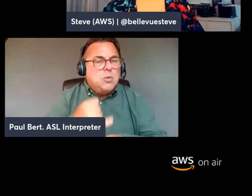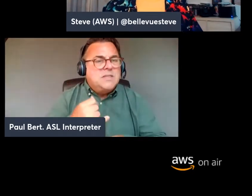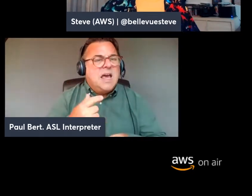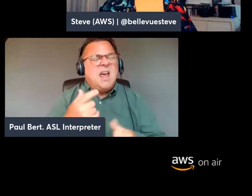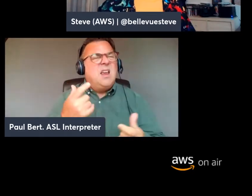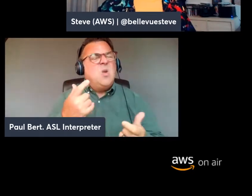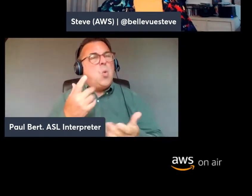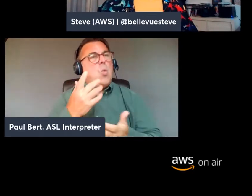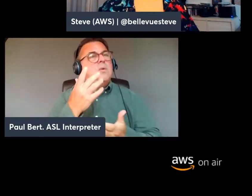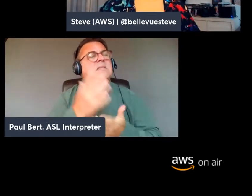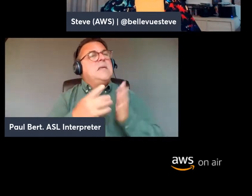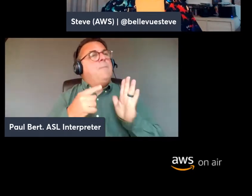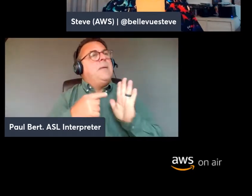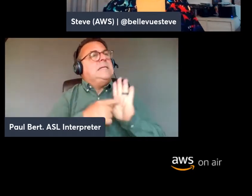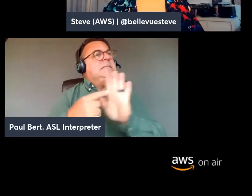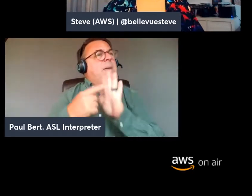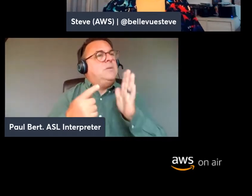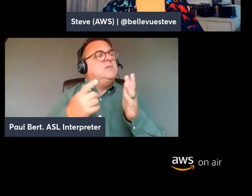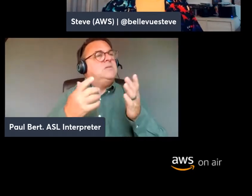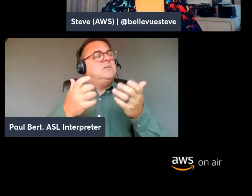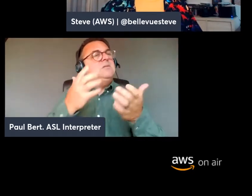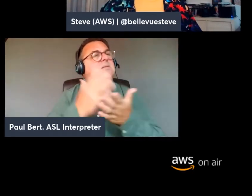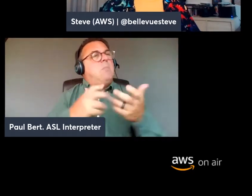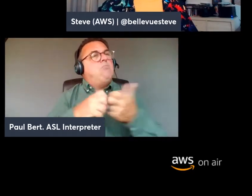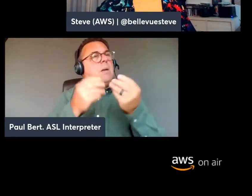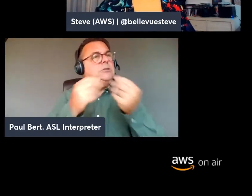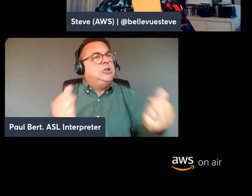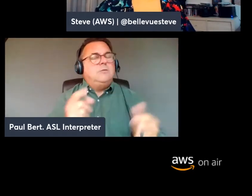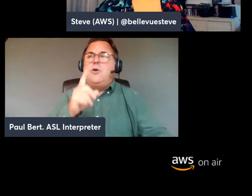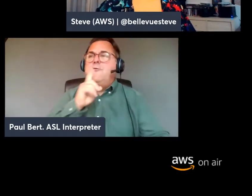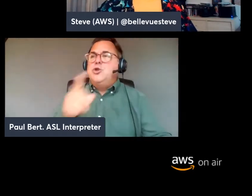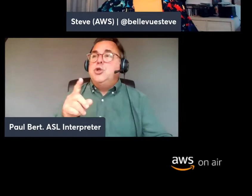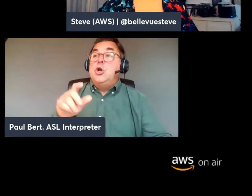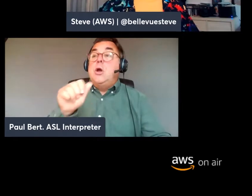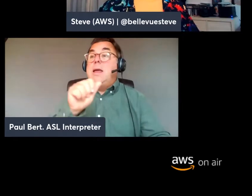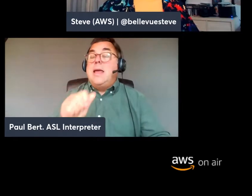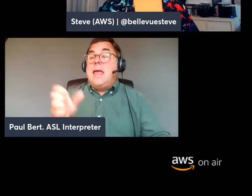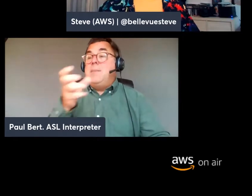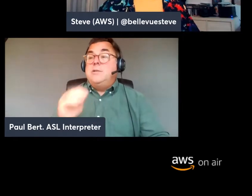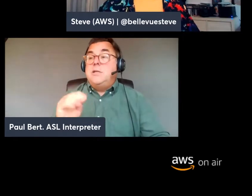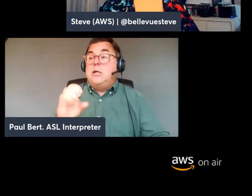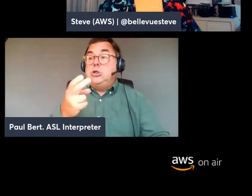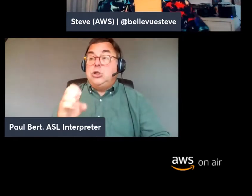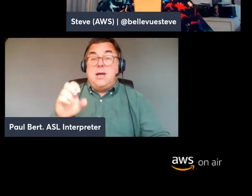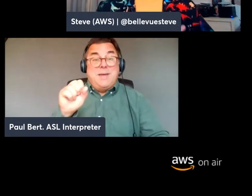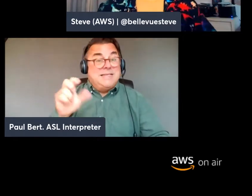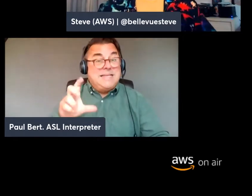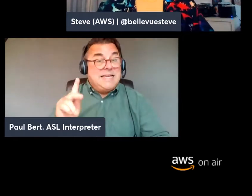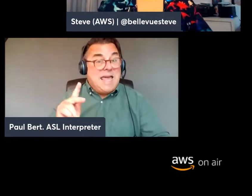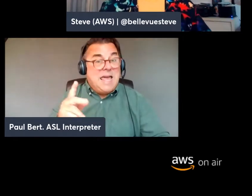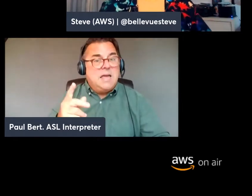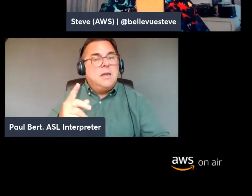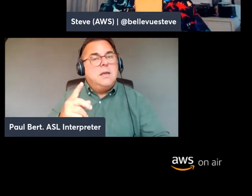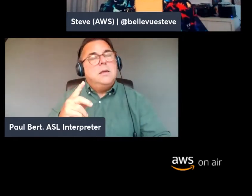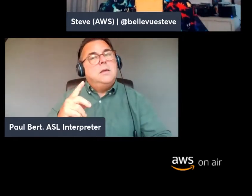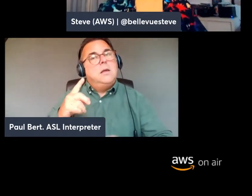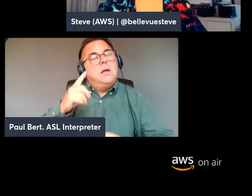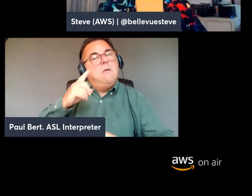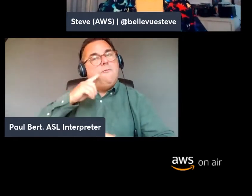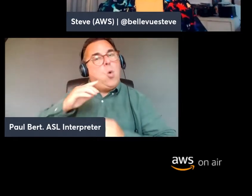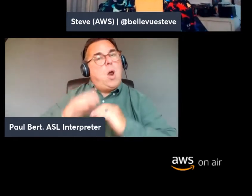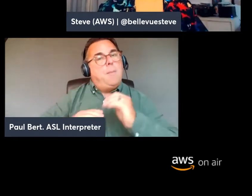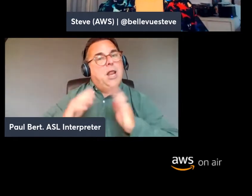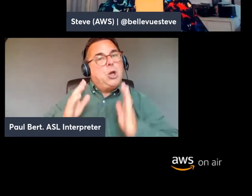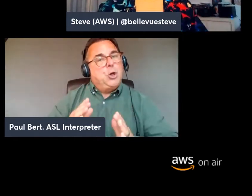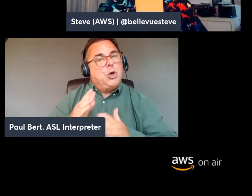of use cases it might help to solve? Sure. Absolutely. Yeah. So the Amazon Chime SDK is really a builder service as part